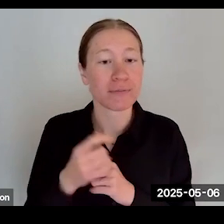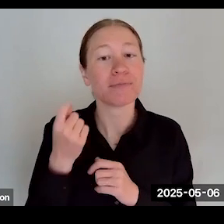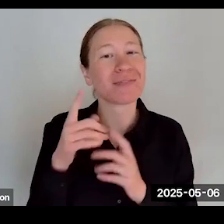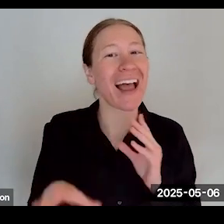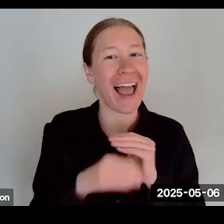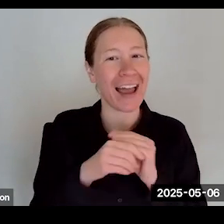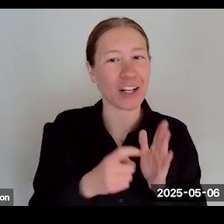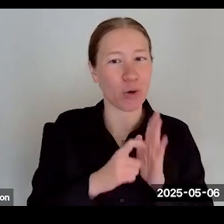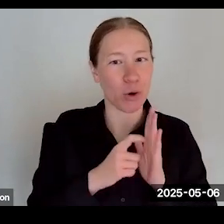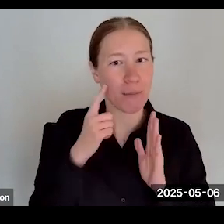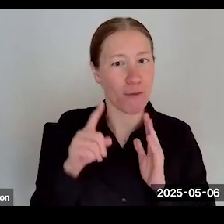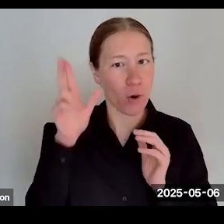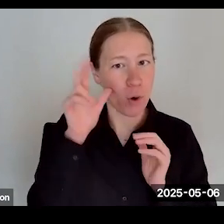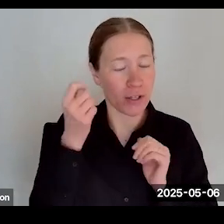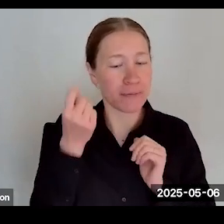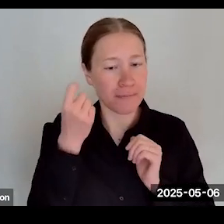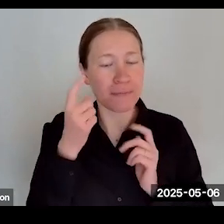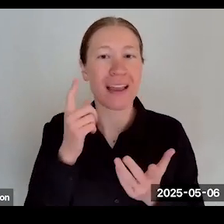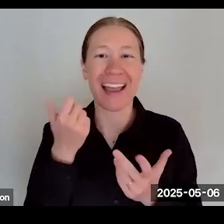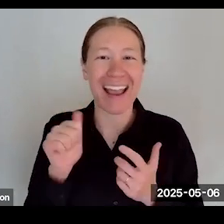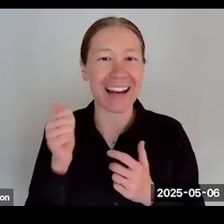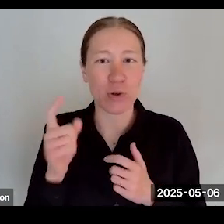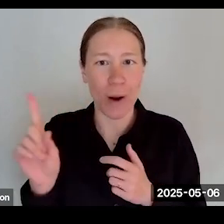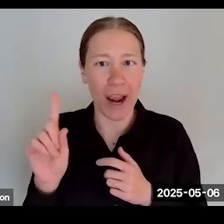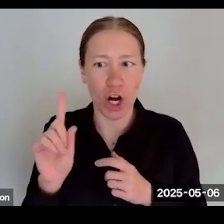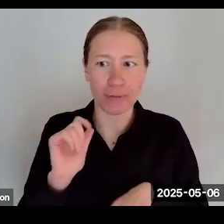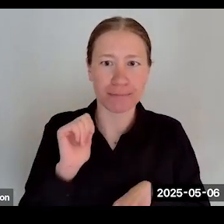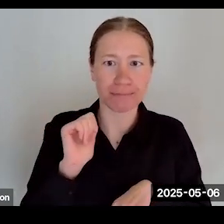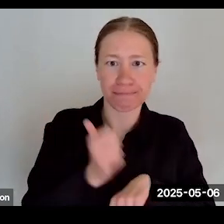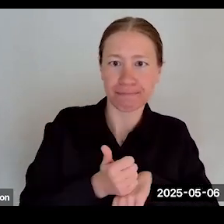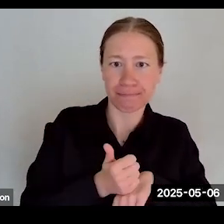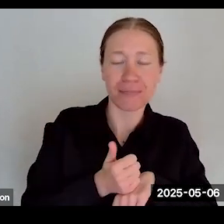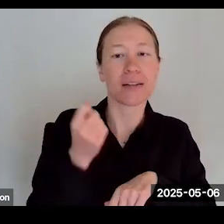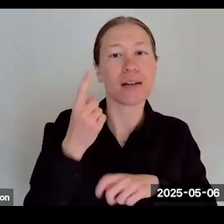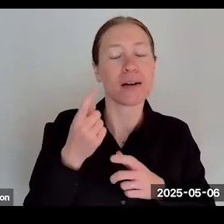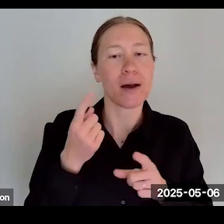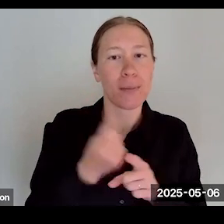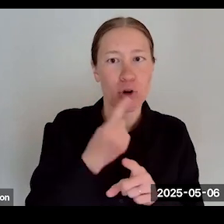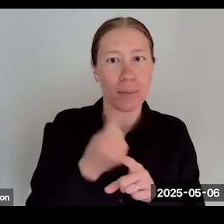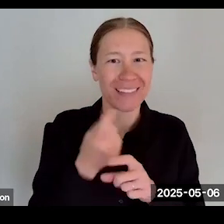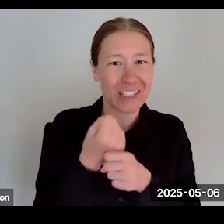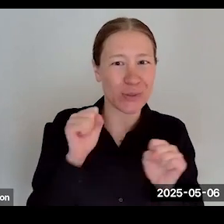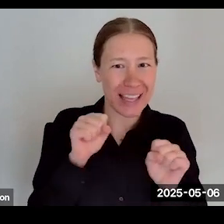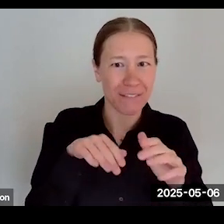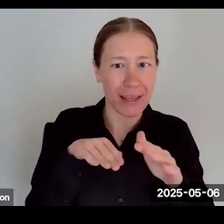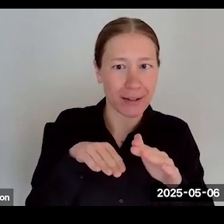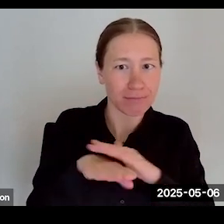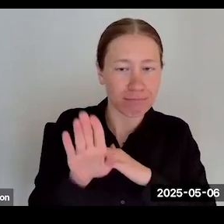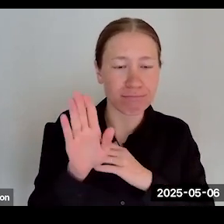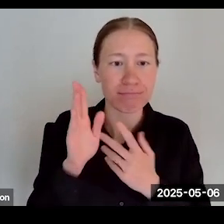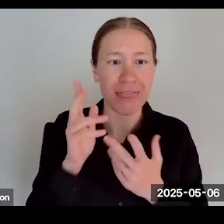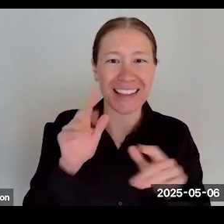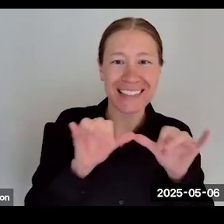added requirement that wherever the establishment is, it needs to be able to safely accommodate the type, size, and weight of the